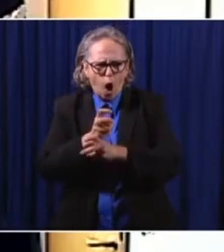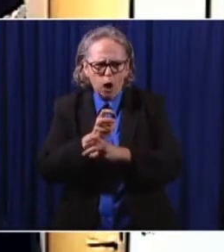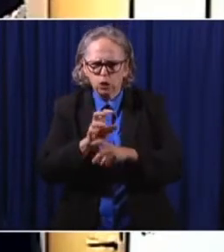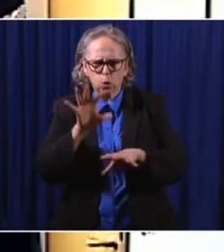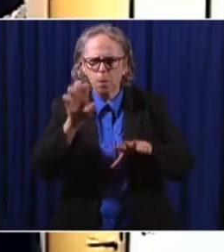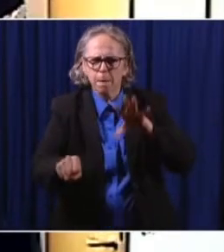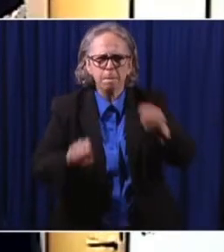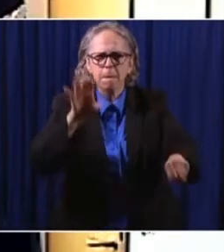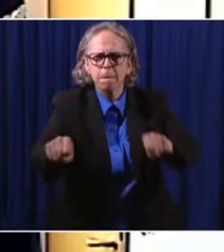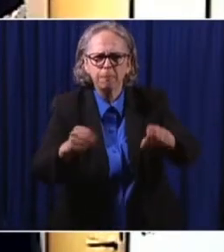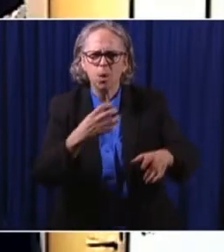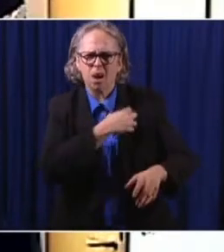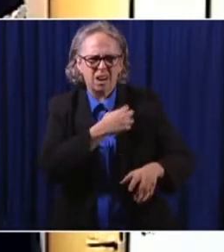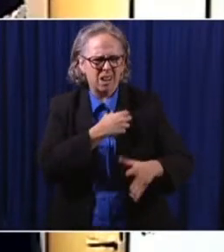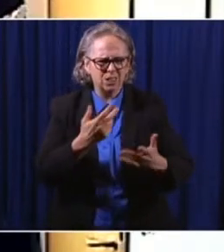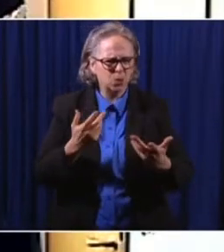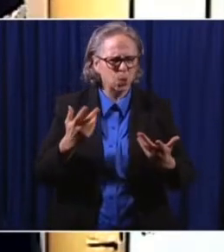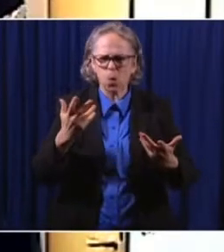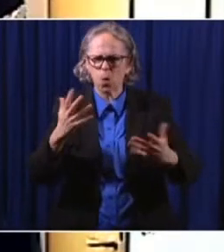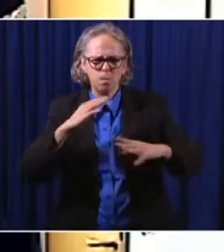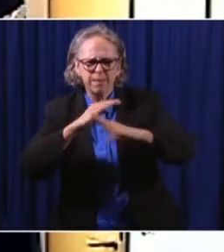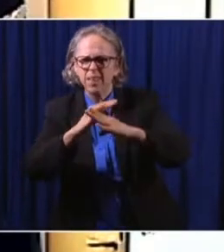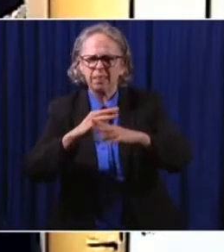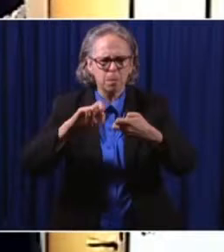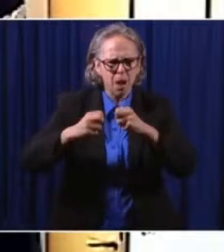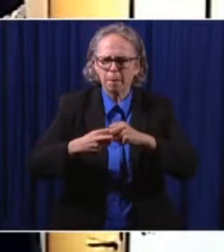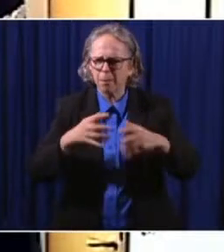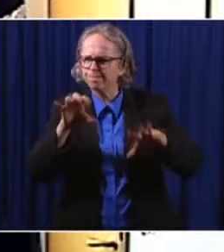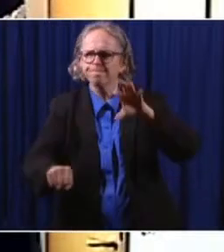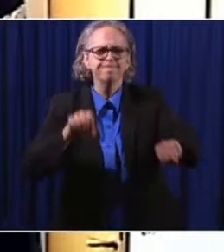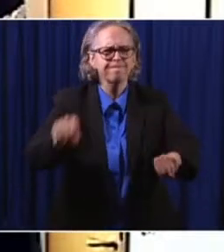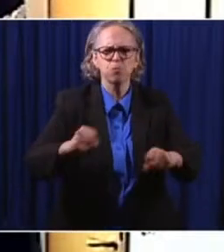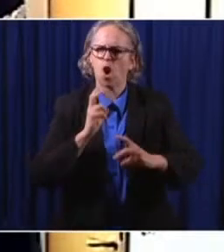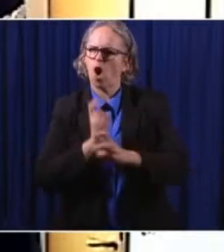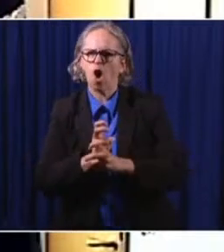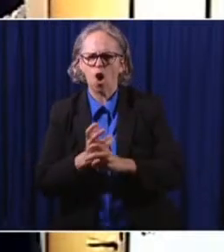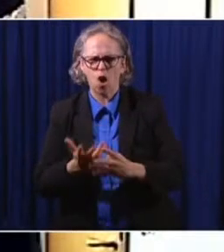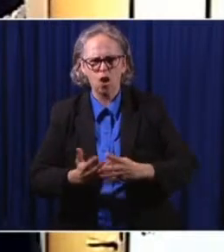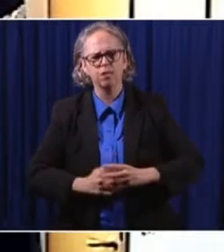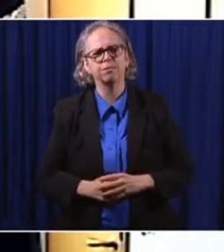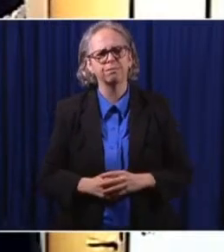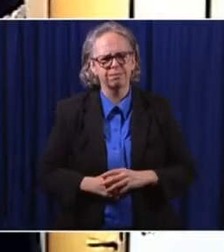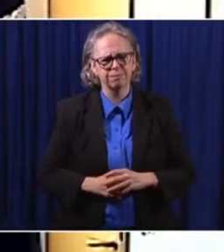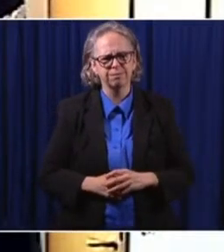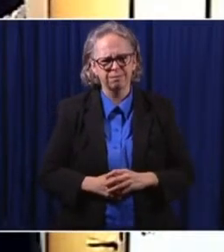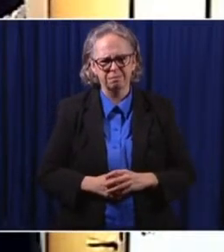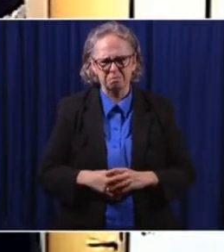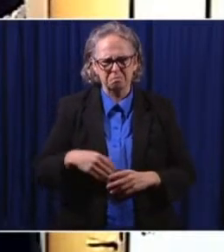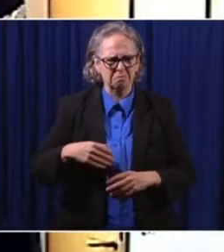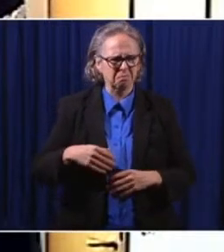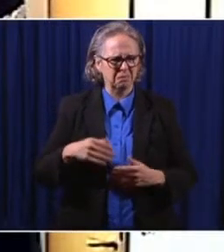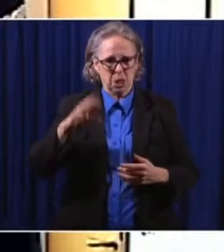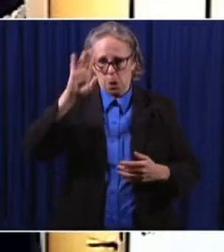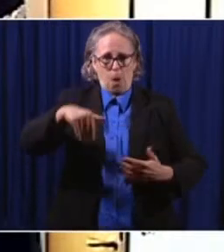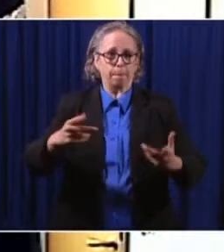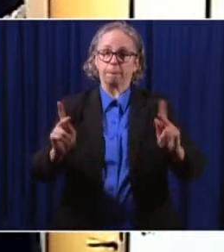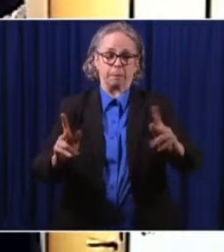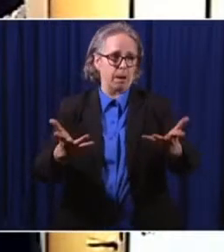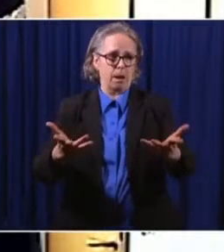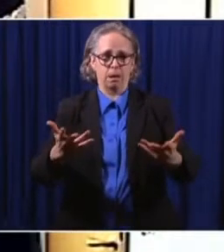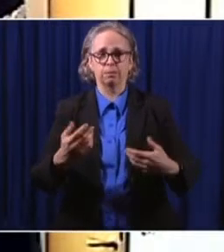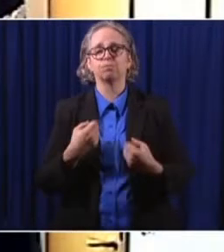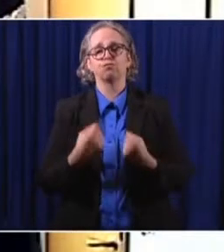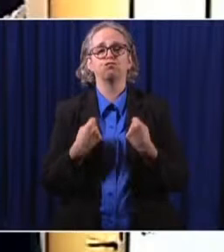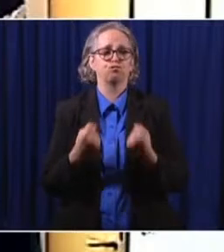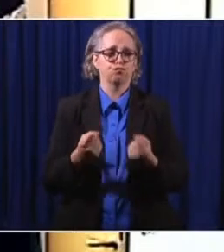arms around that problem. I don't think anyone has to look very far as they're driving down Ohio's roadways, whether you're in the city or